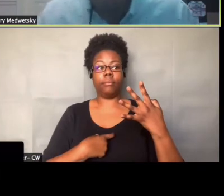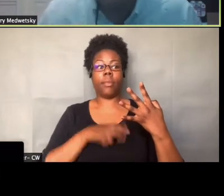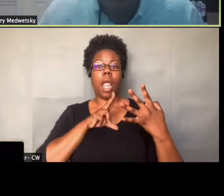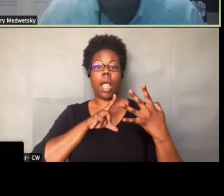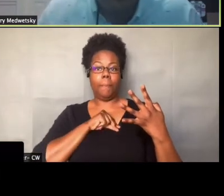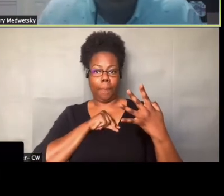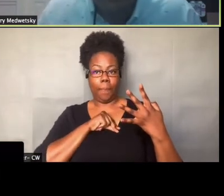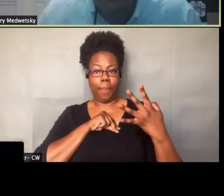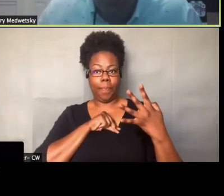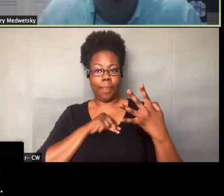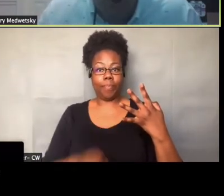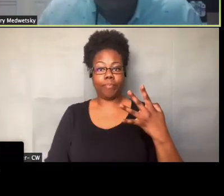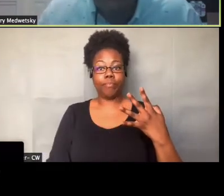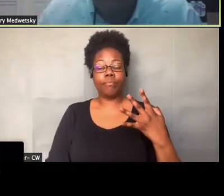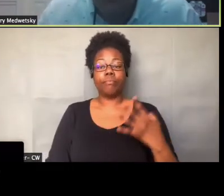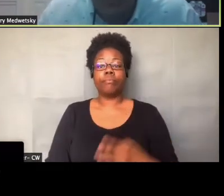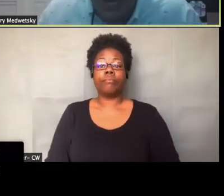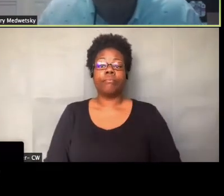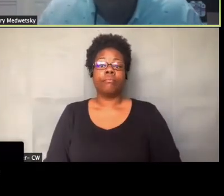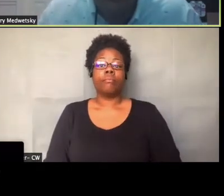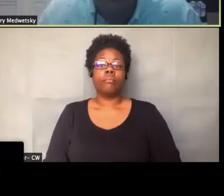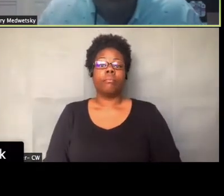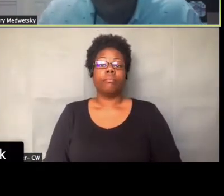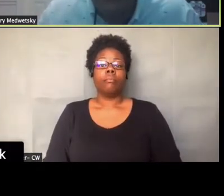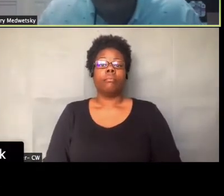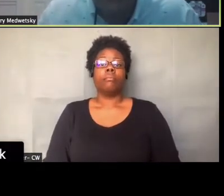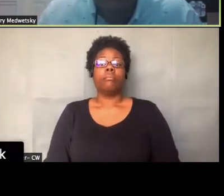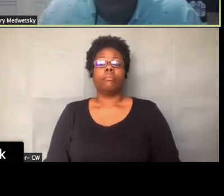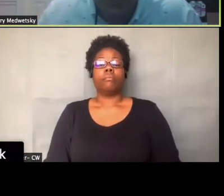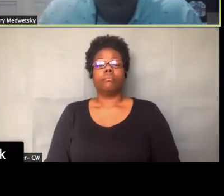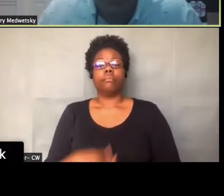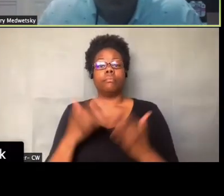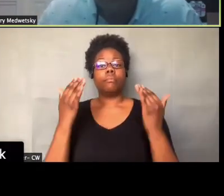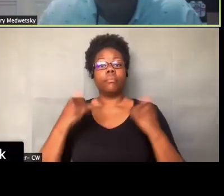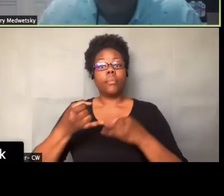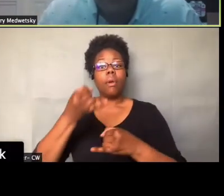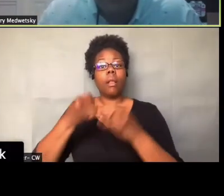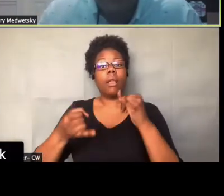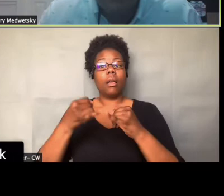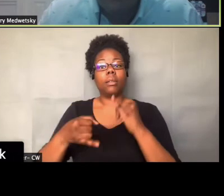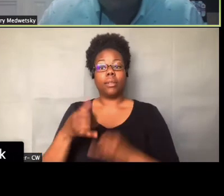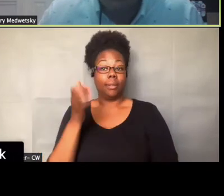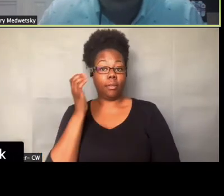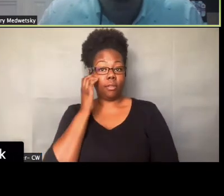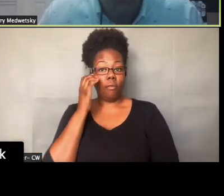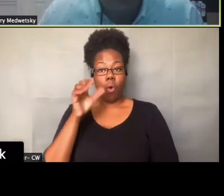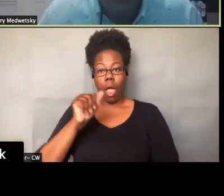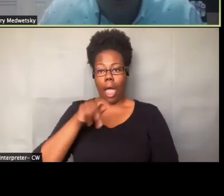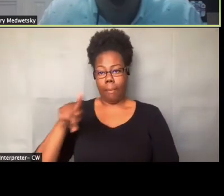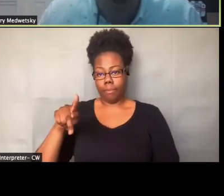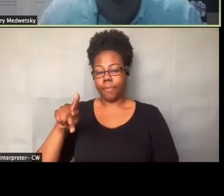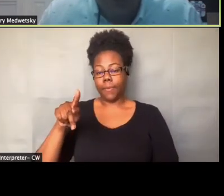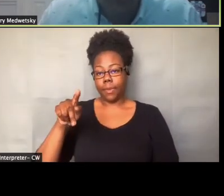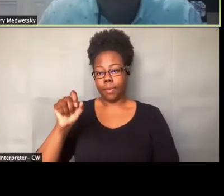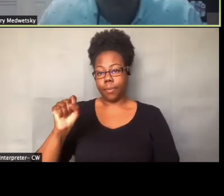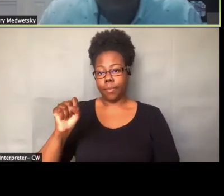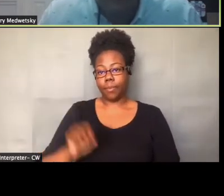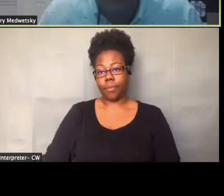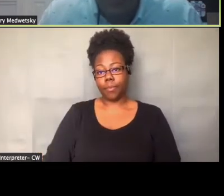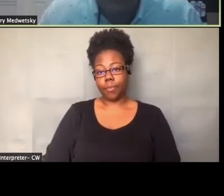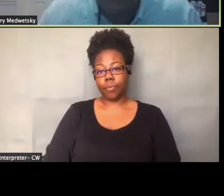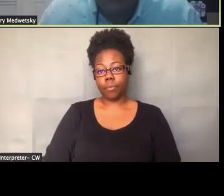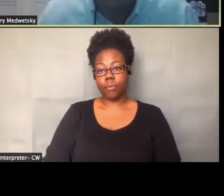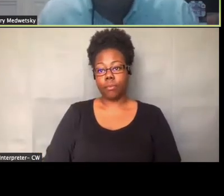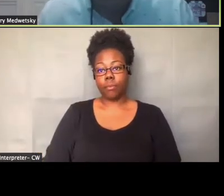last thing I want to talk about quickly are cell phone apps for use as hearing assistive technology. So there are actually voice